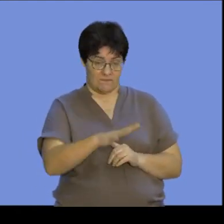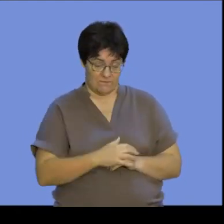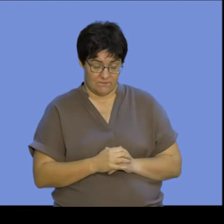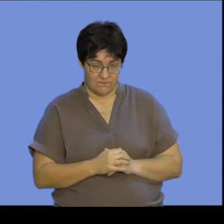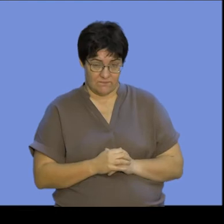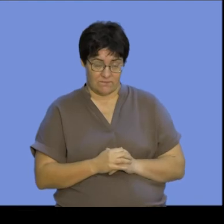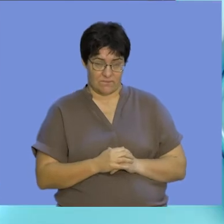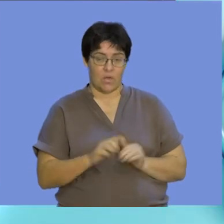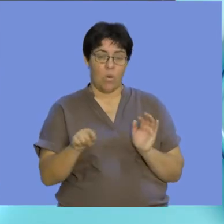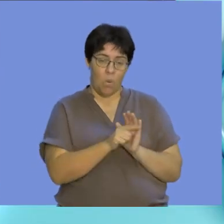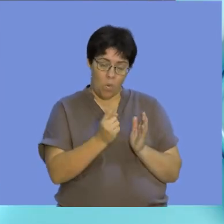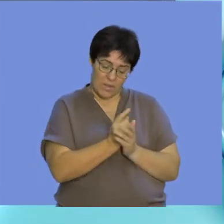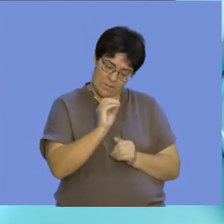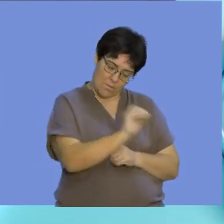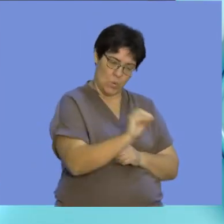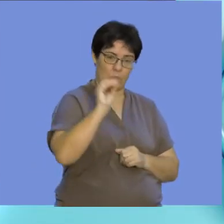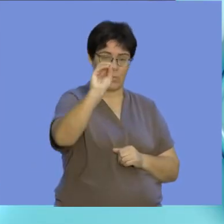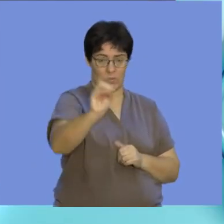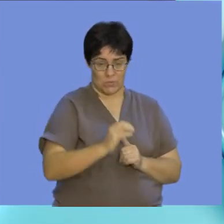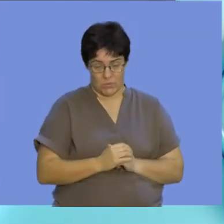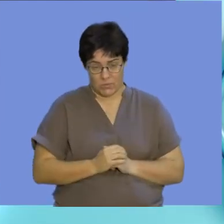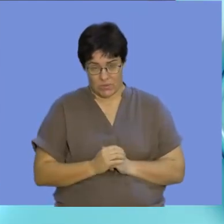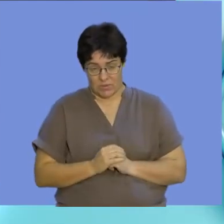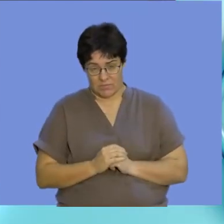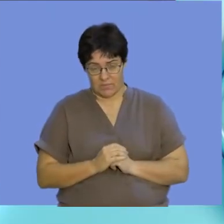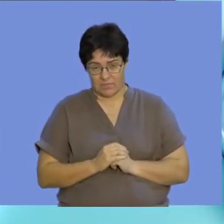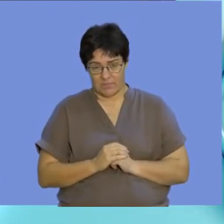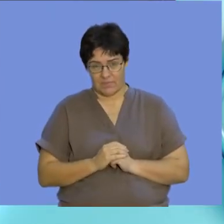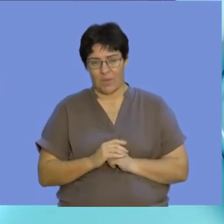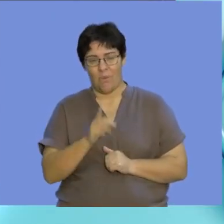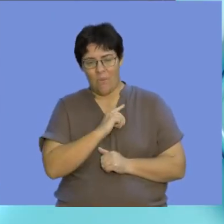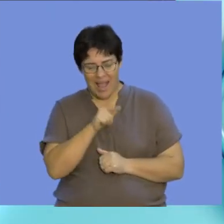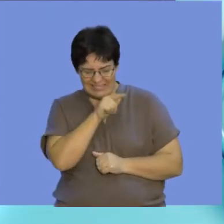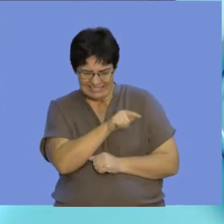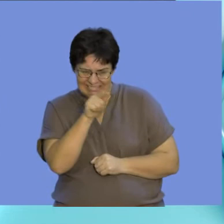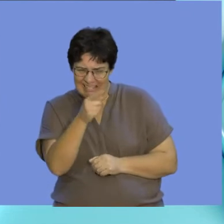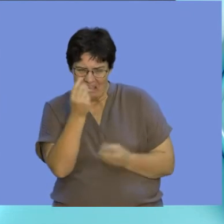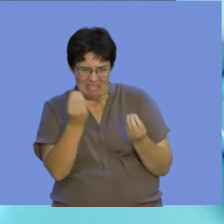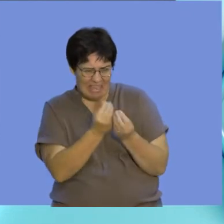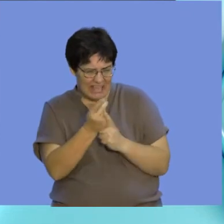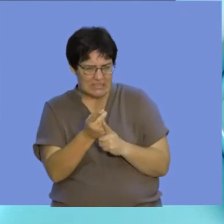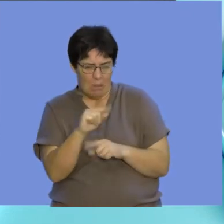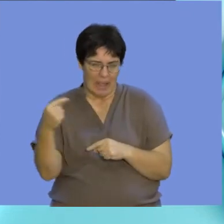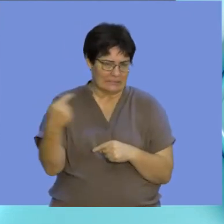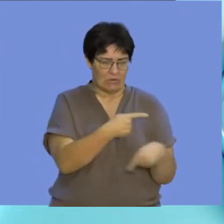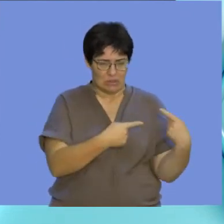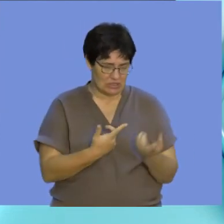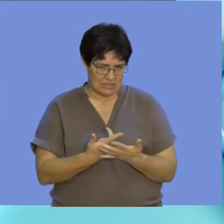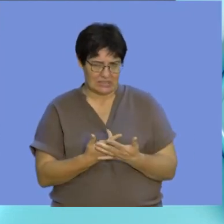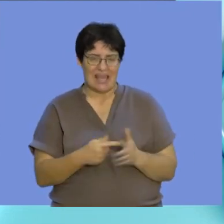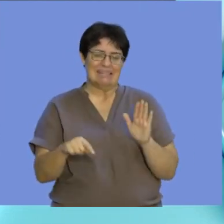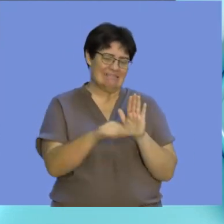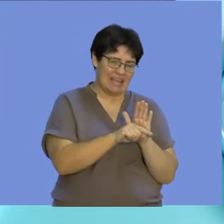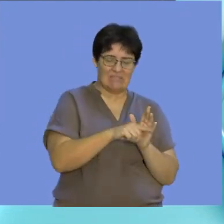Always write that in, because it's these little things like the direction, like the